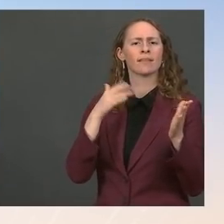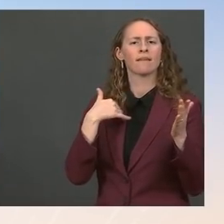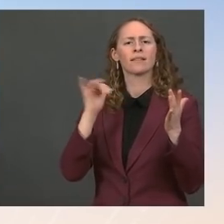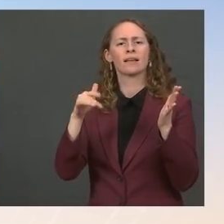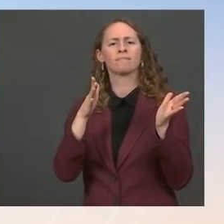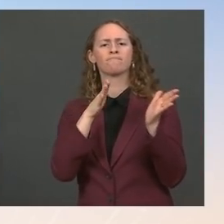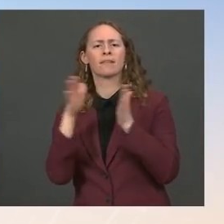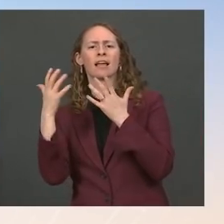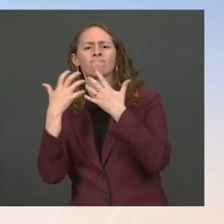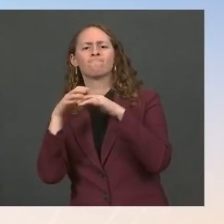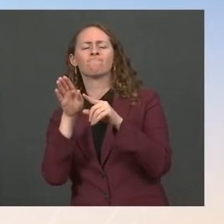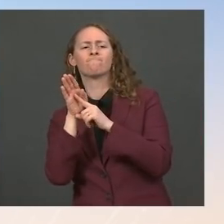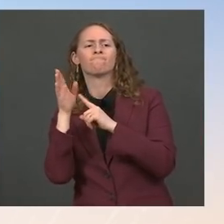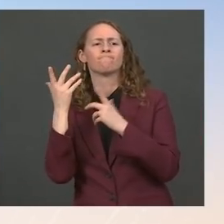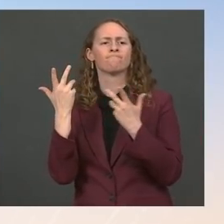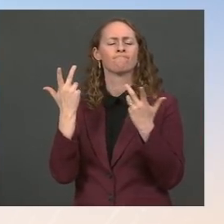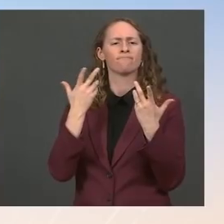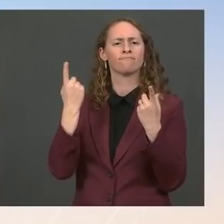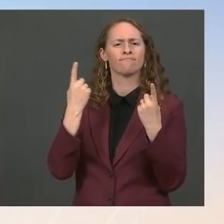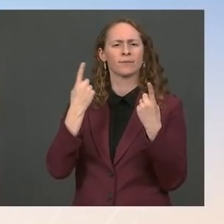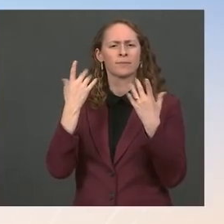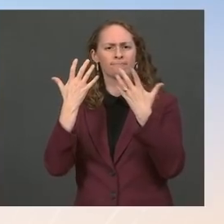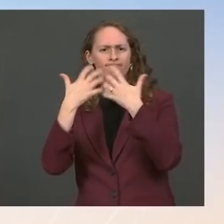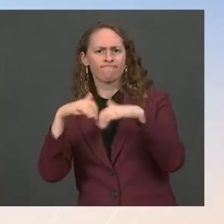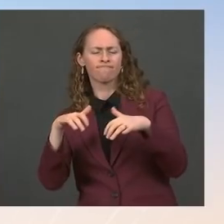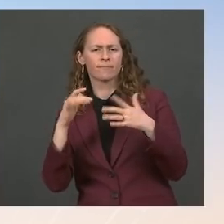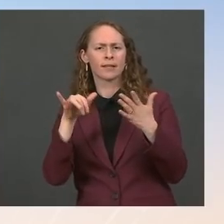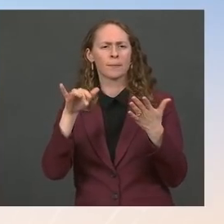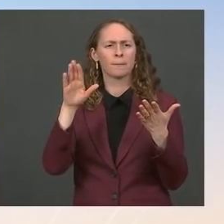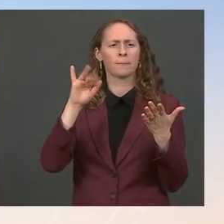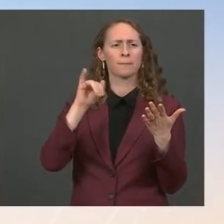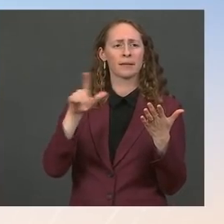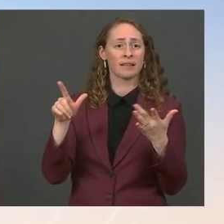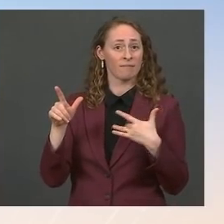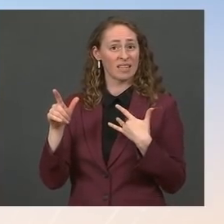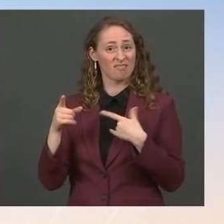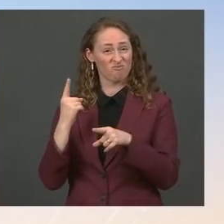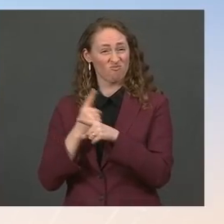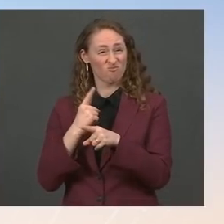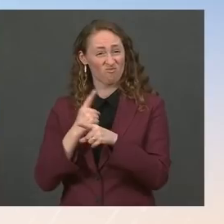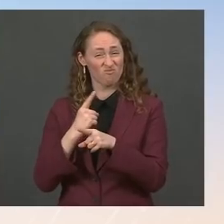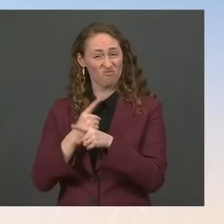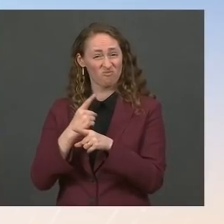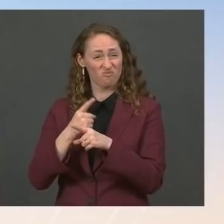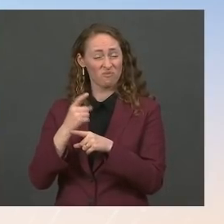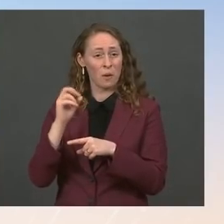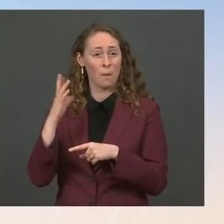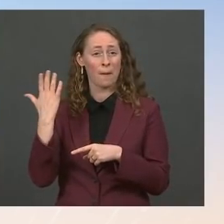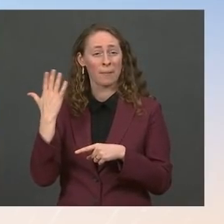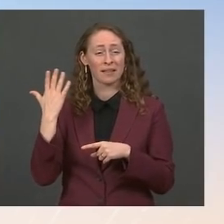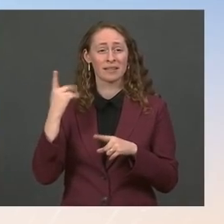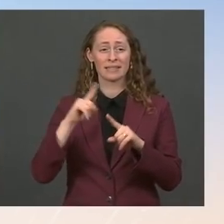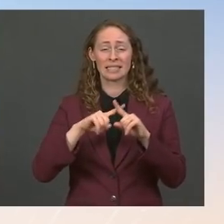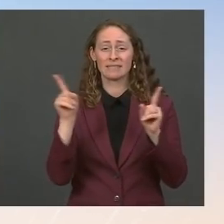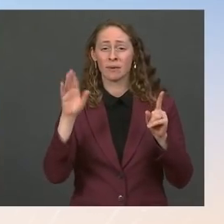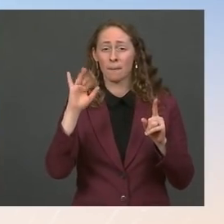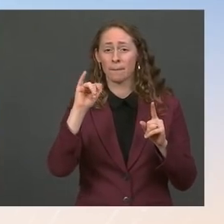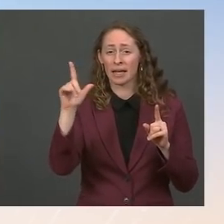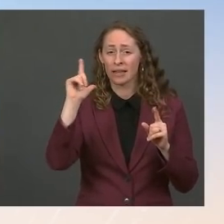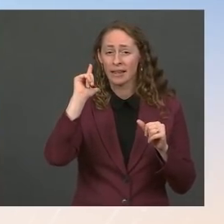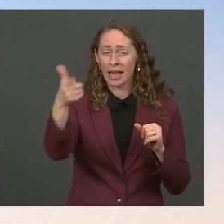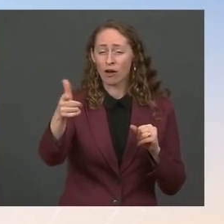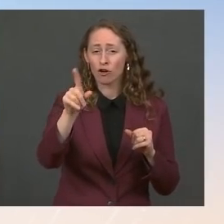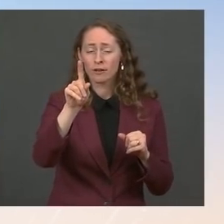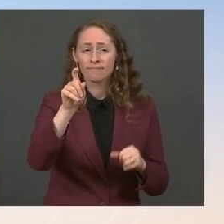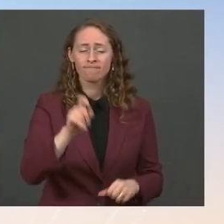to get on or come back to in future bills? We do. We think that whatever we cannot tackle